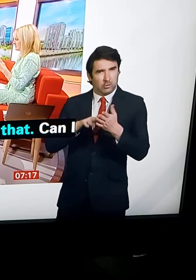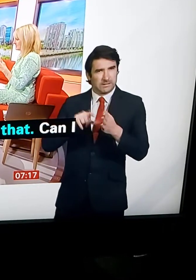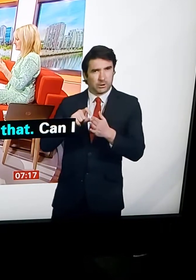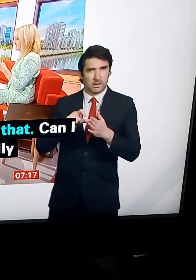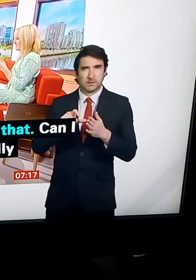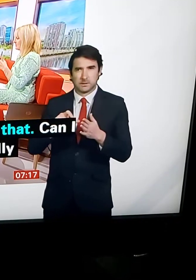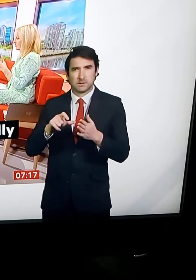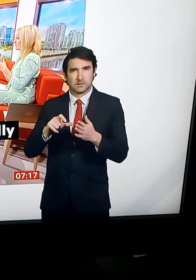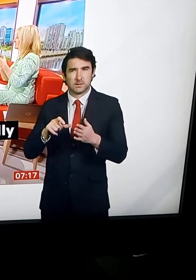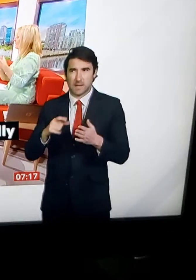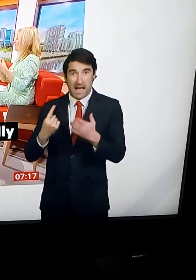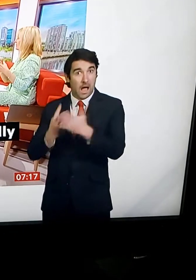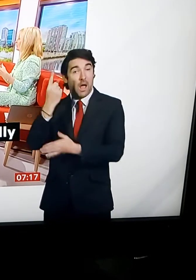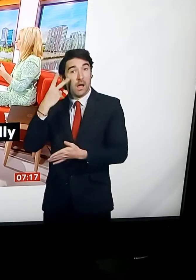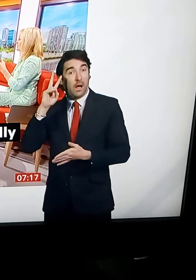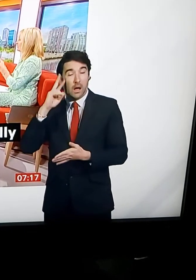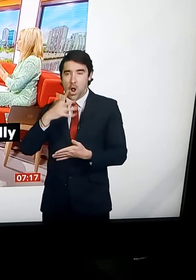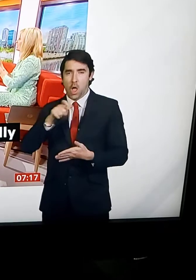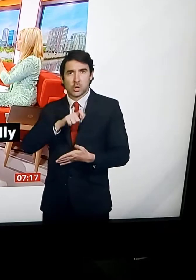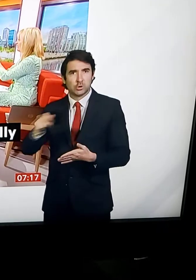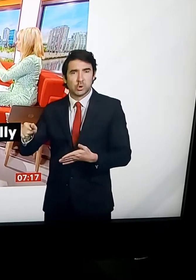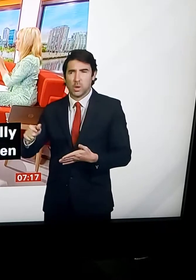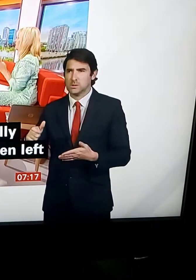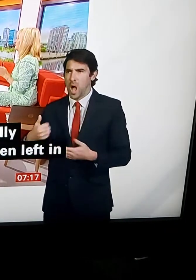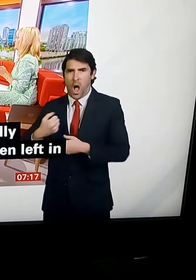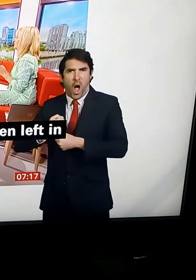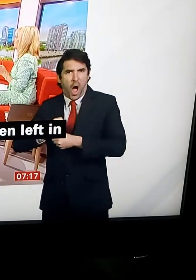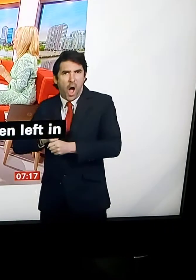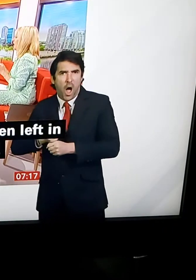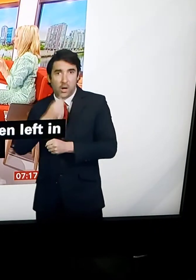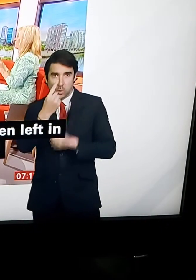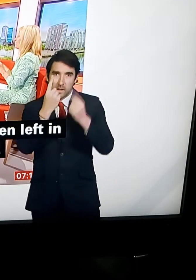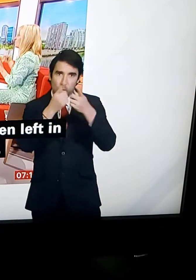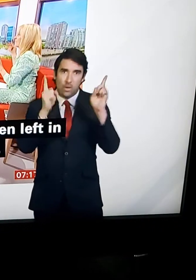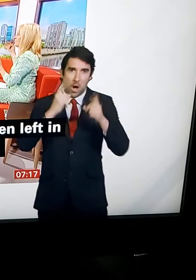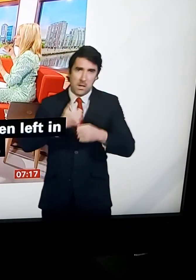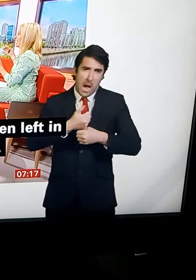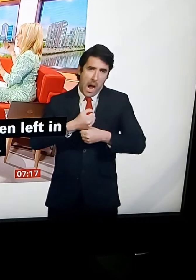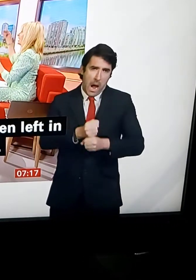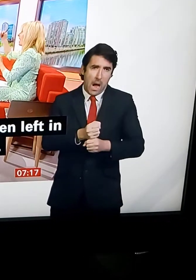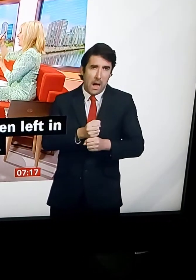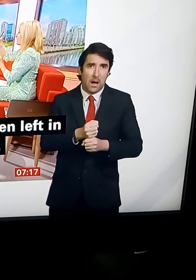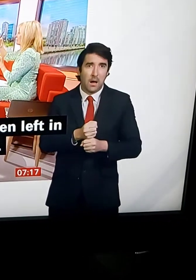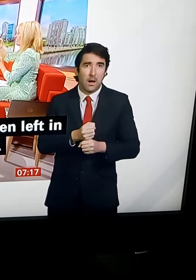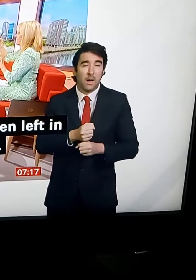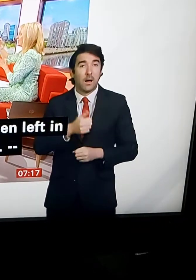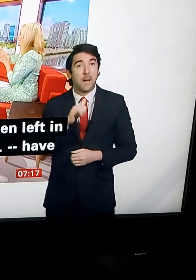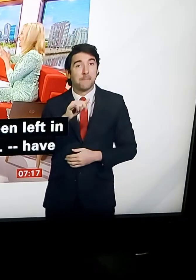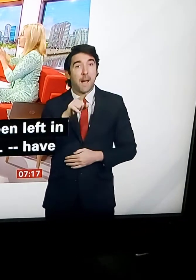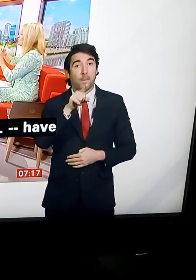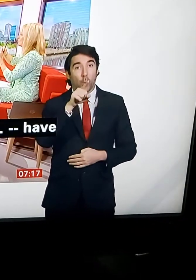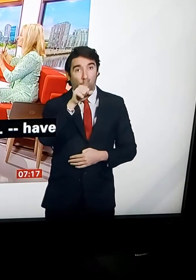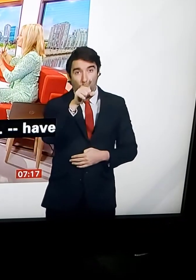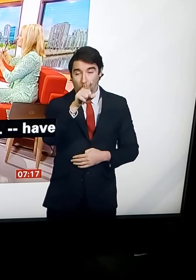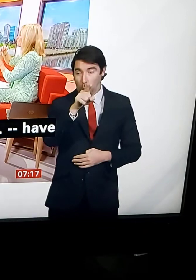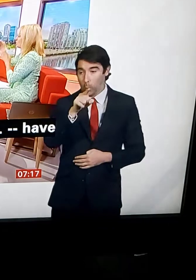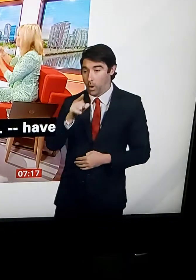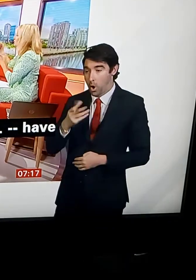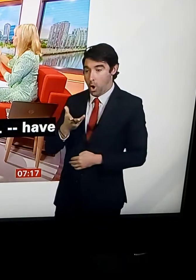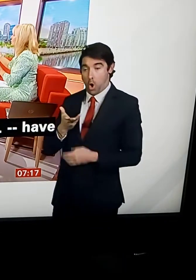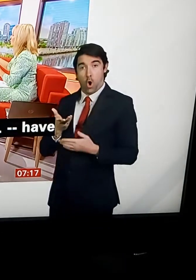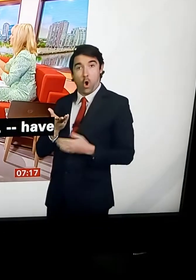in universities. There will be some people, presumably, that you've given places to, and then other people's get higher grades. I mean,